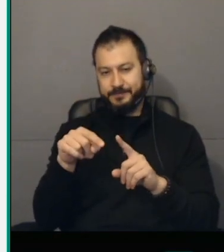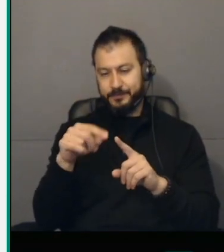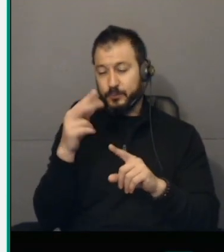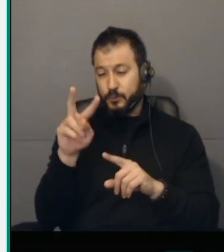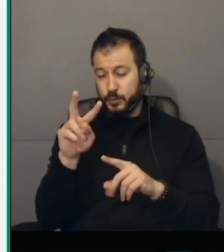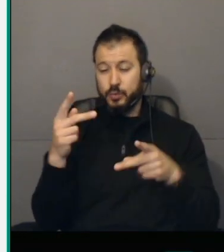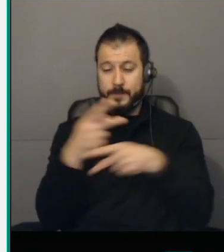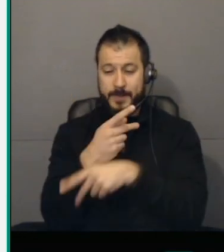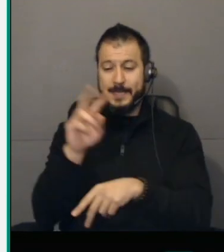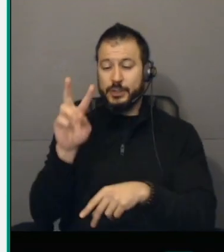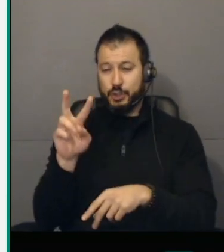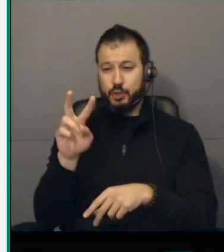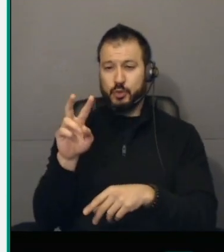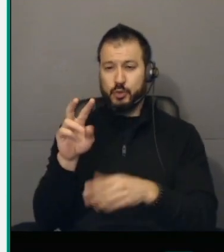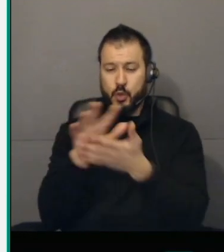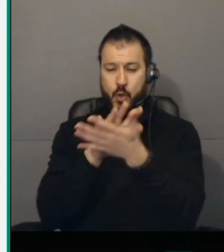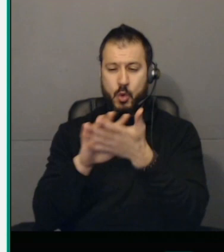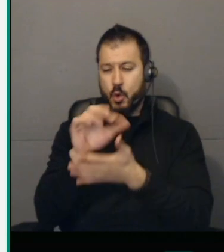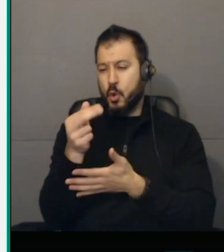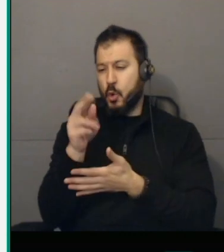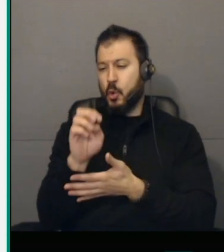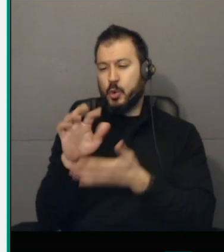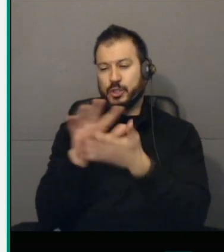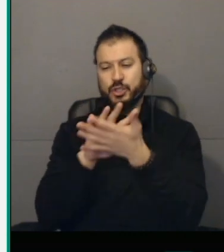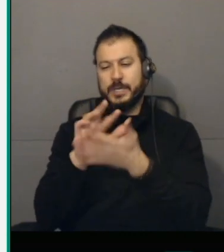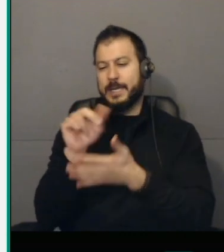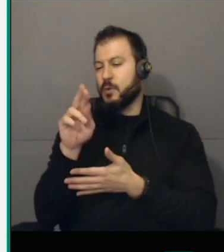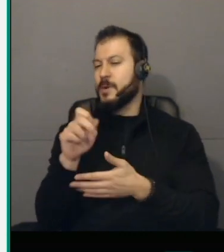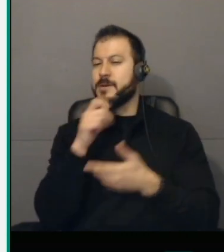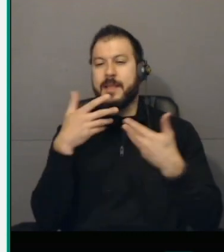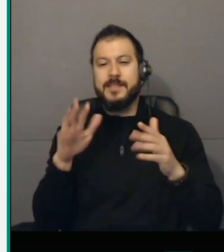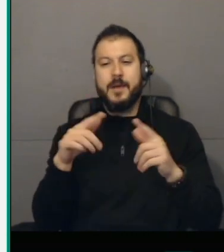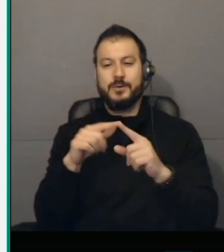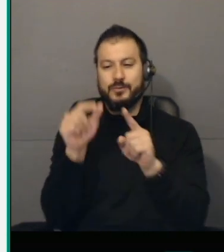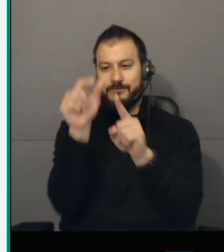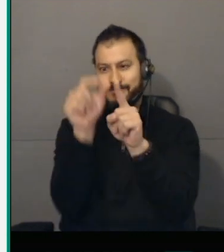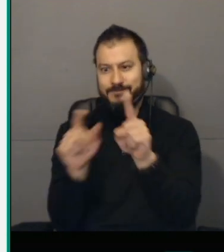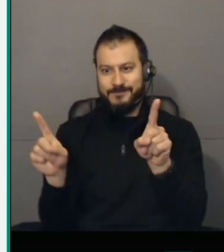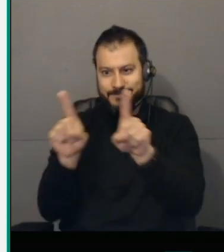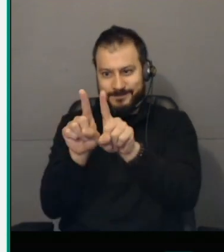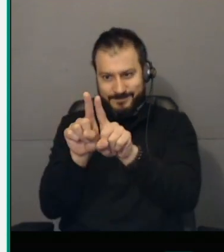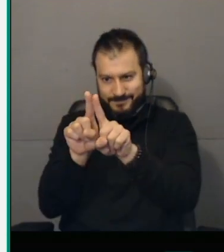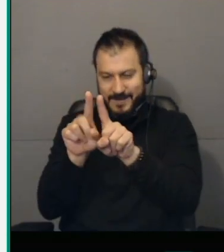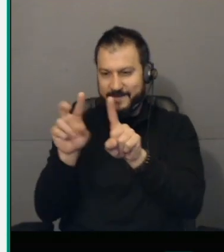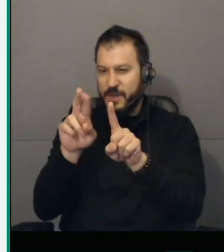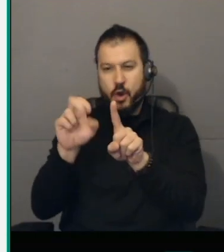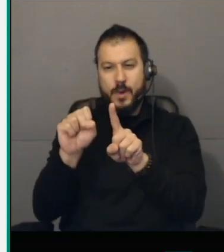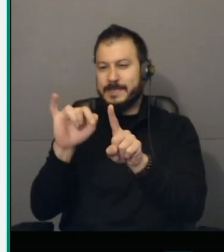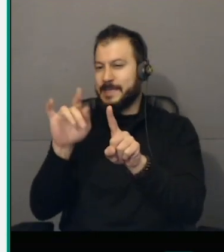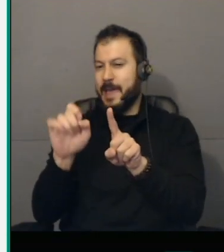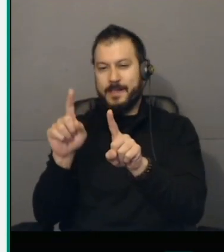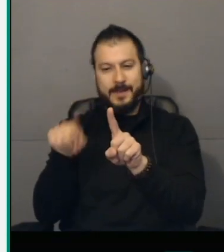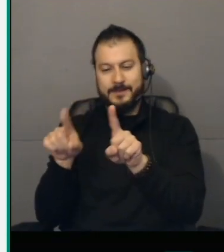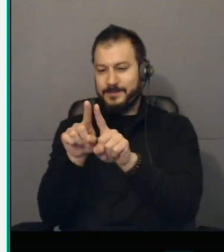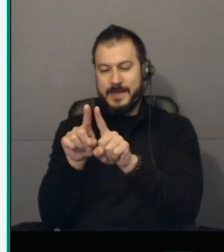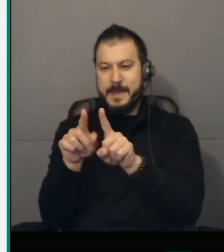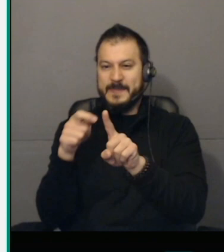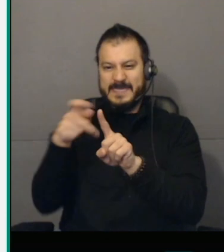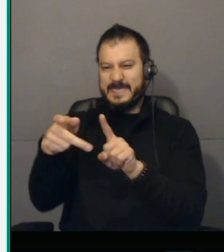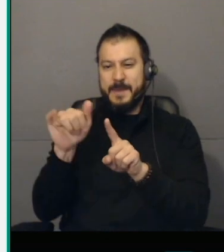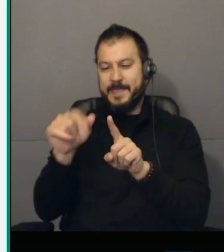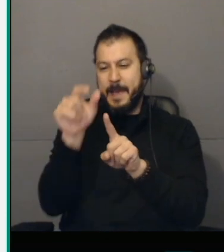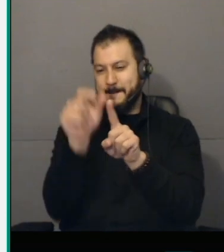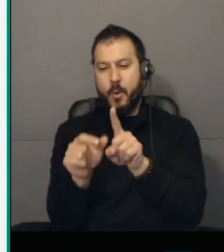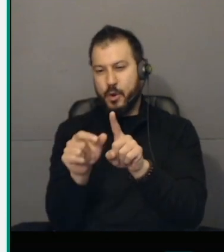a 2x2 coarser shading rate is not allowed to straddle the border of a Vrs tile. And so by skipping